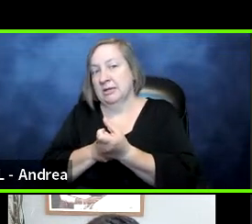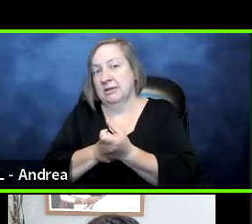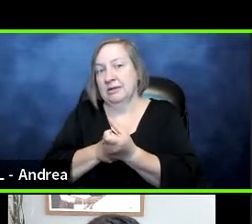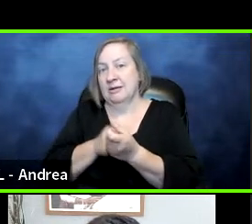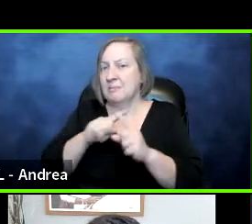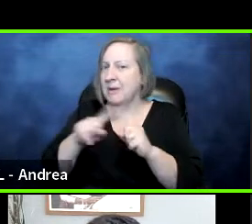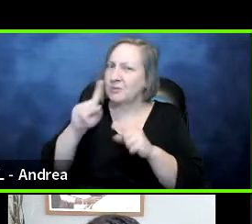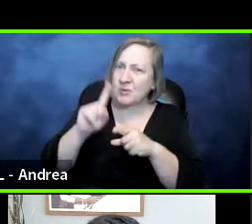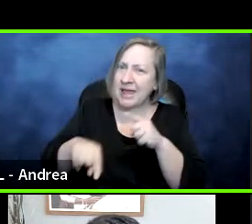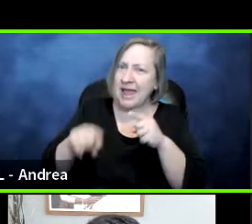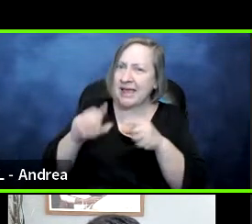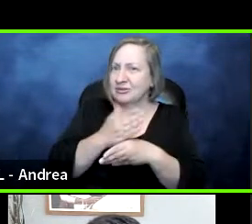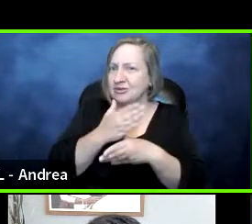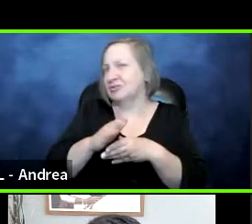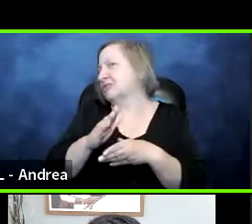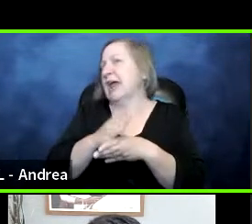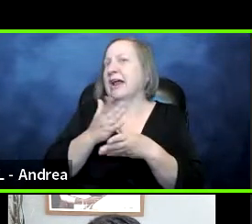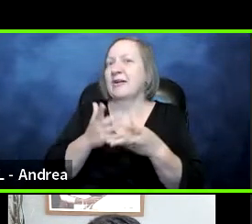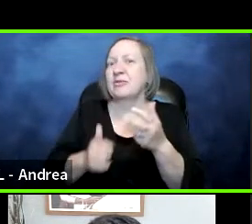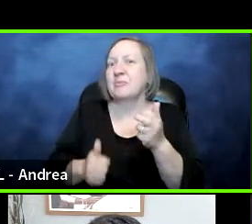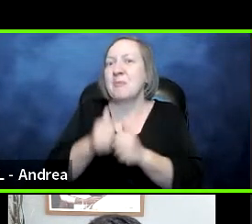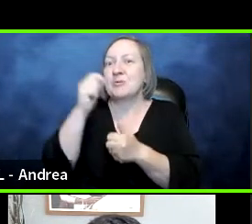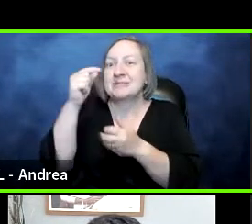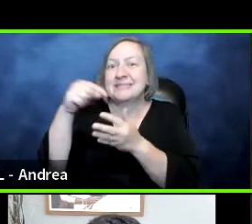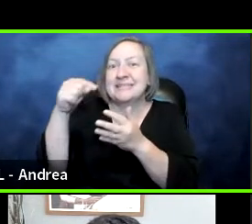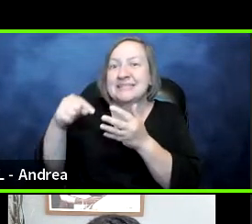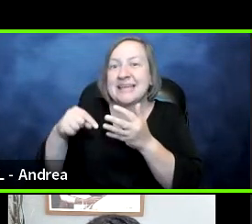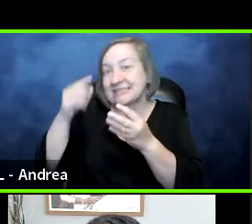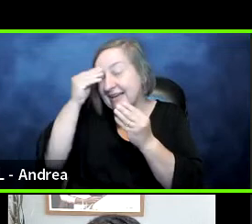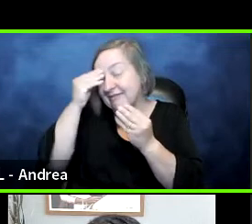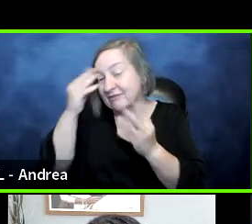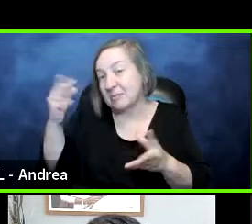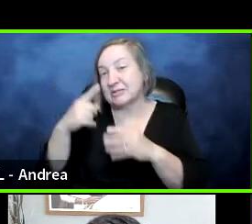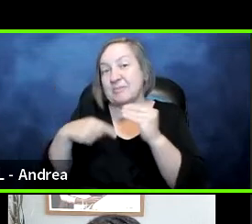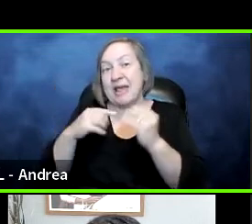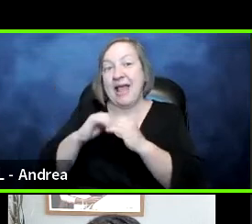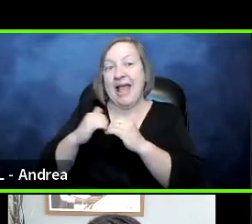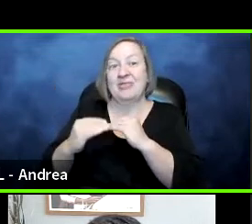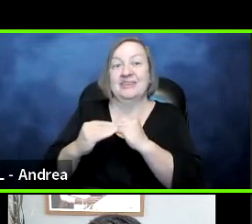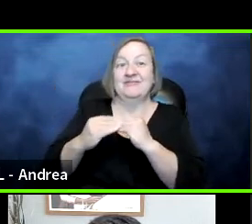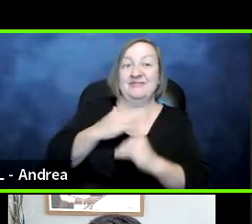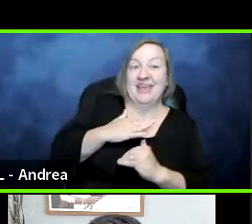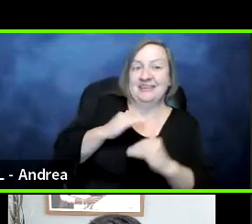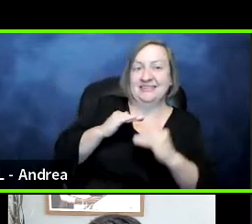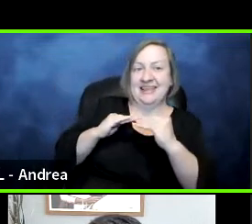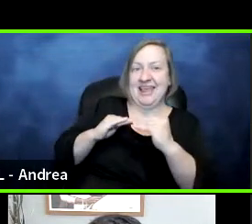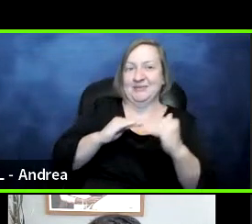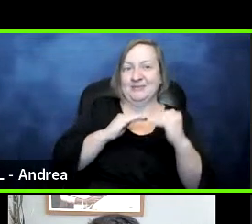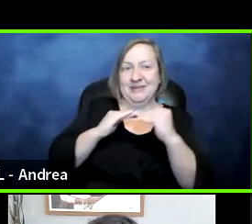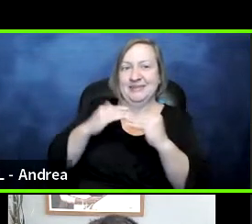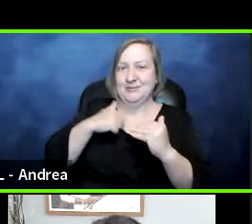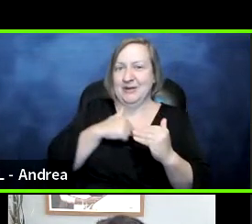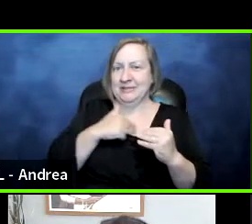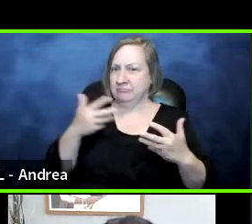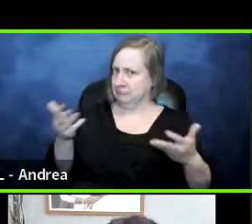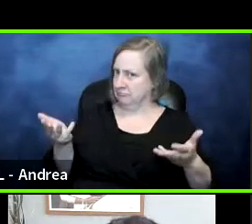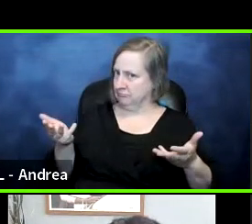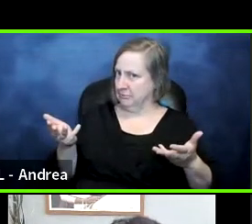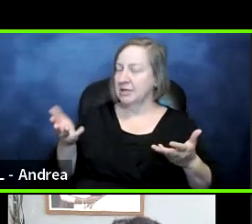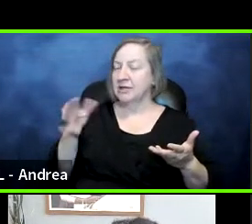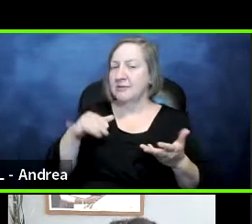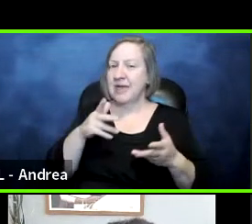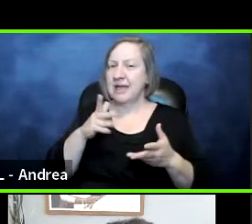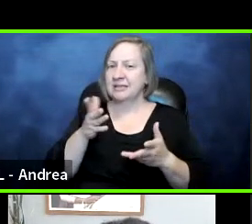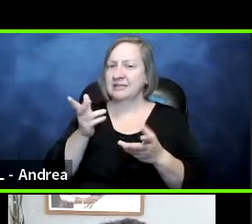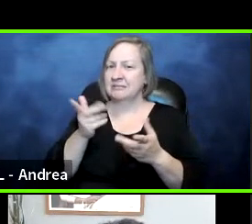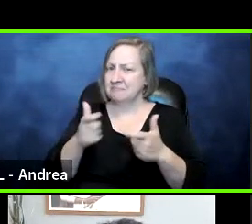share sort of the most detailed information about how this bears on equity with us. And so I think that's a difficult